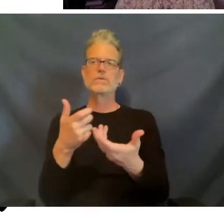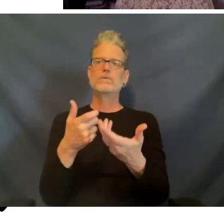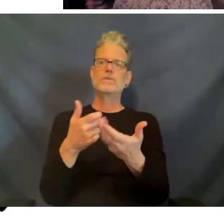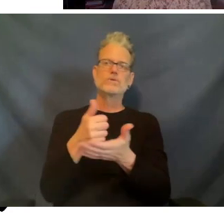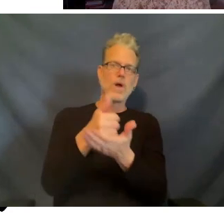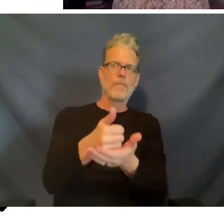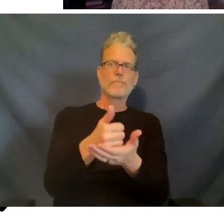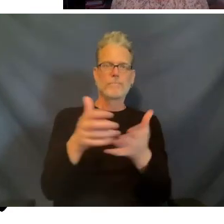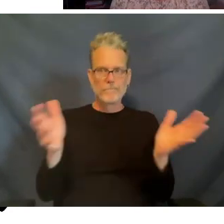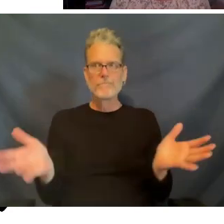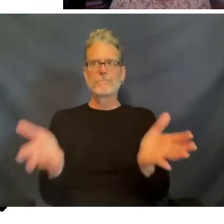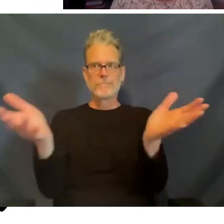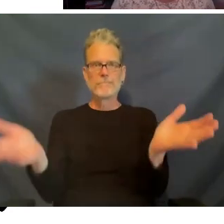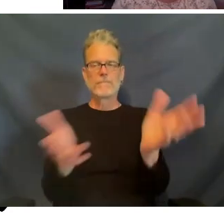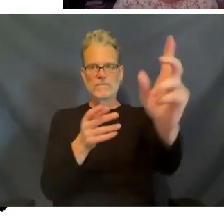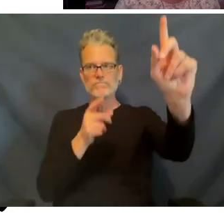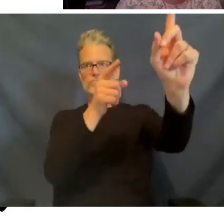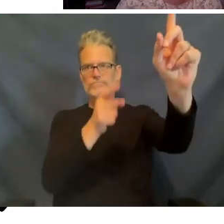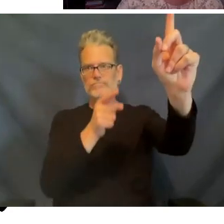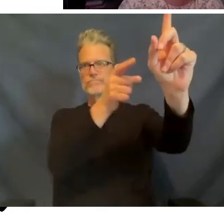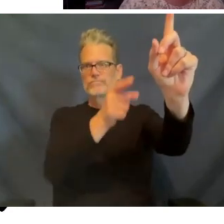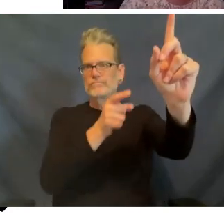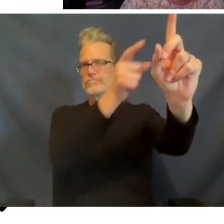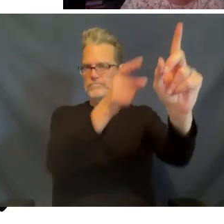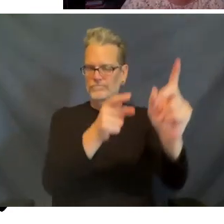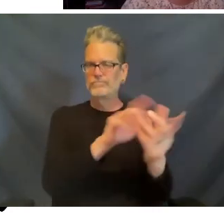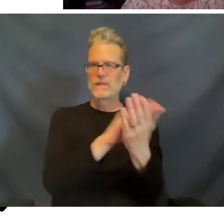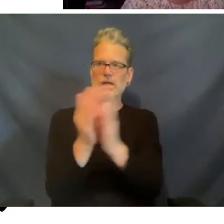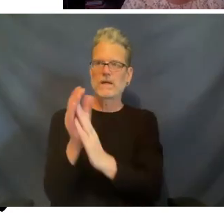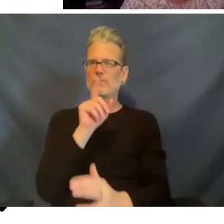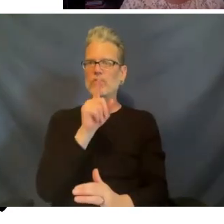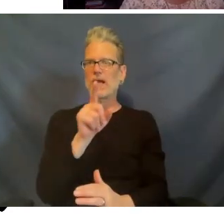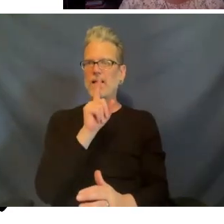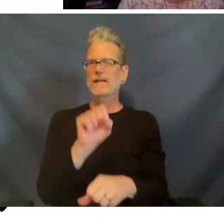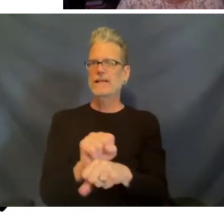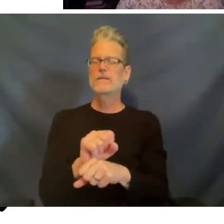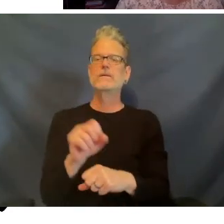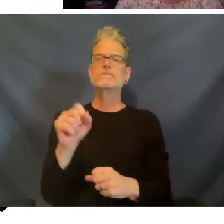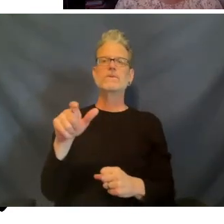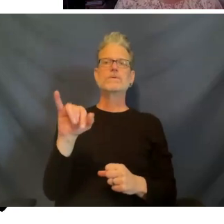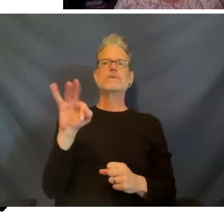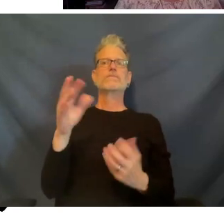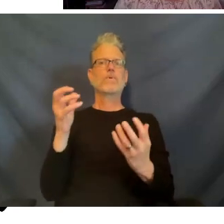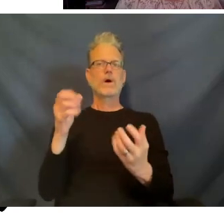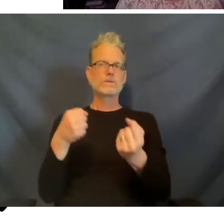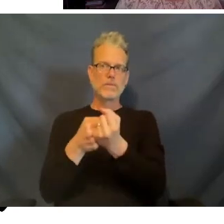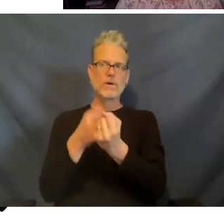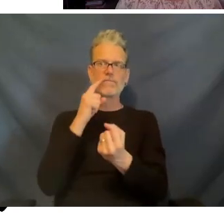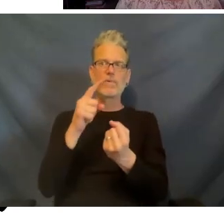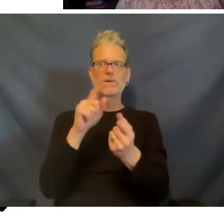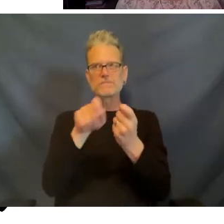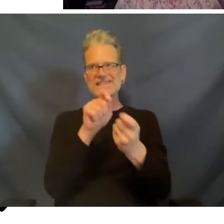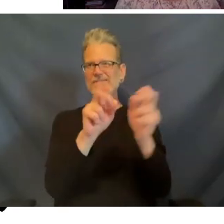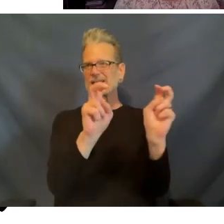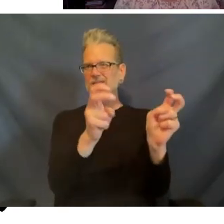move forward to making those visions a reality. And so if you're looking for support for subject matter